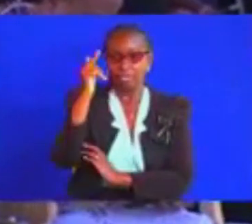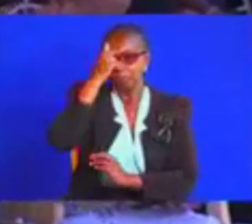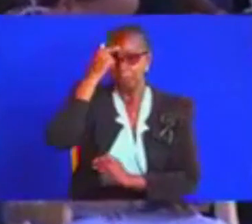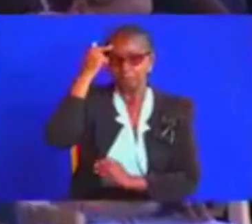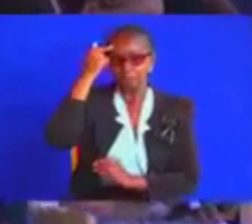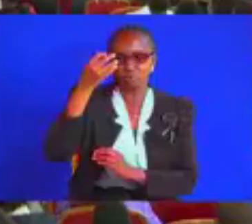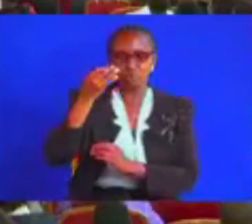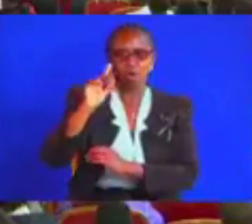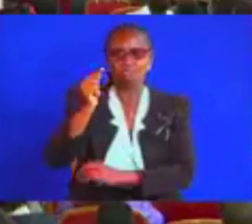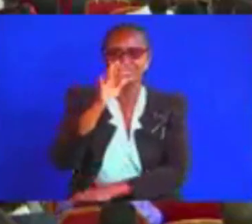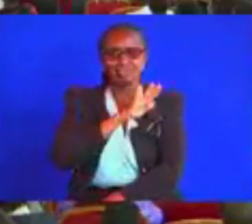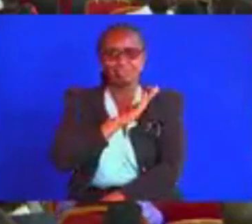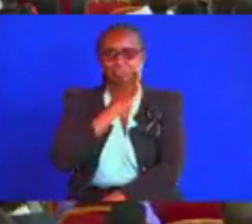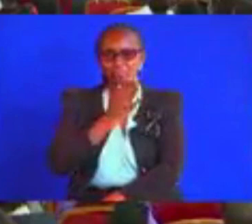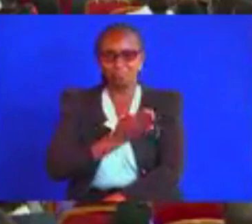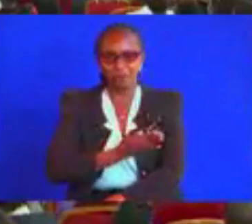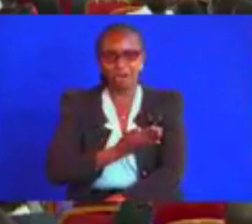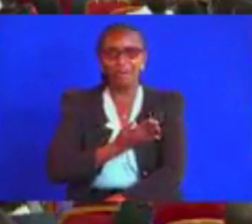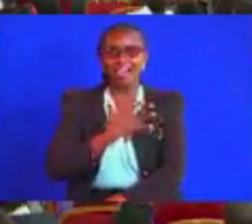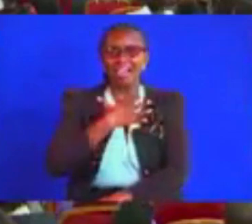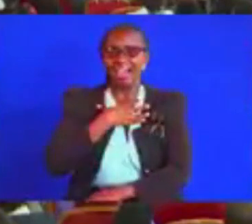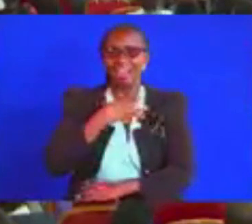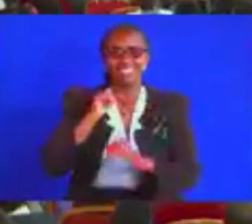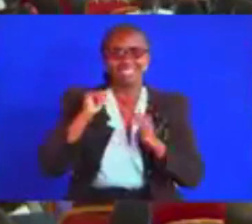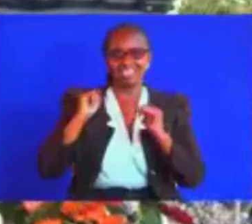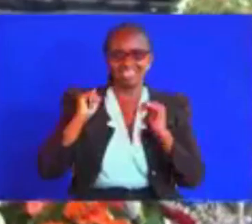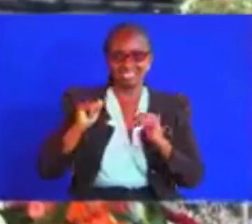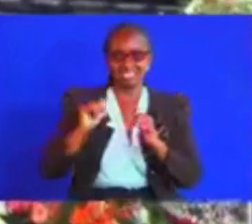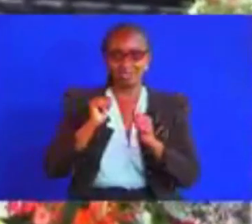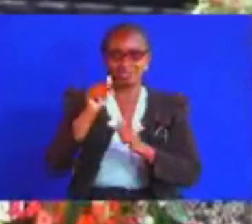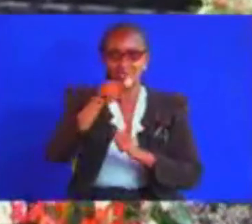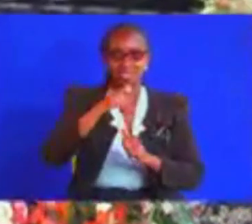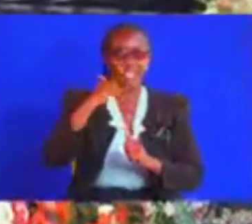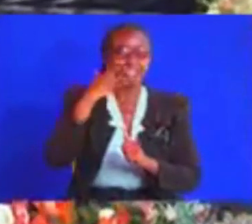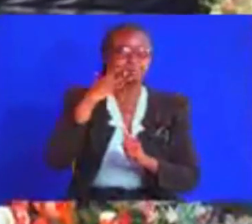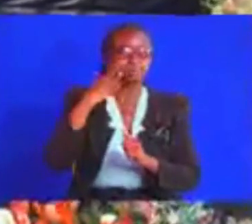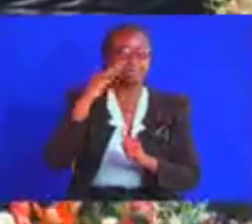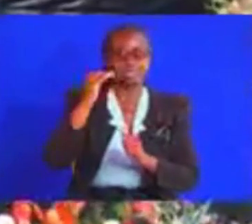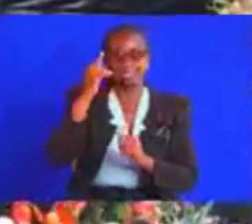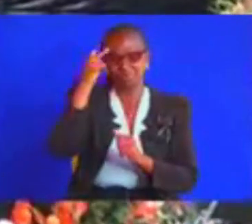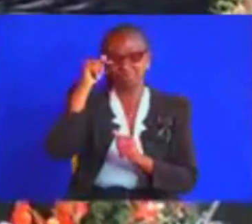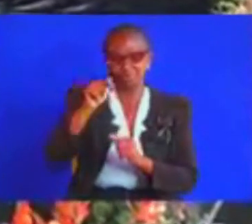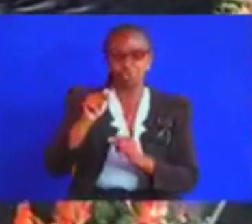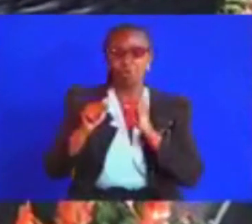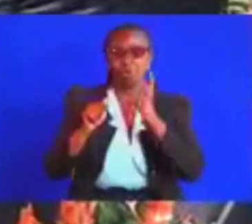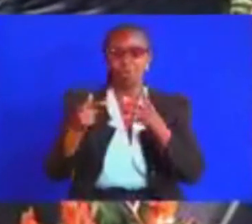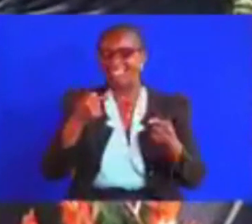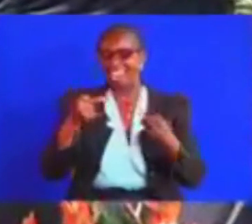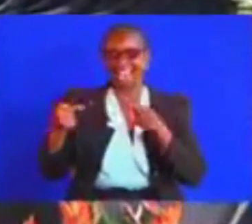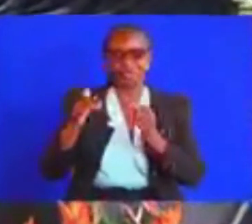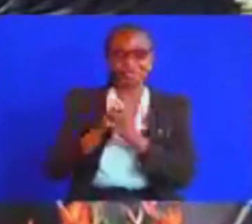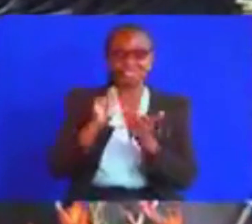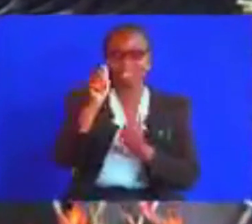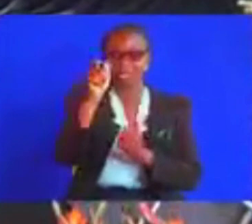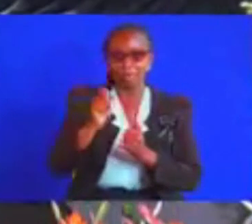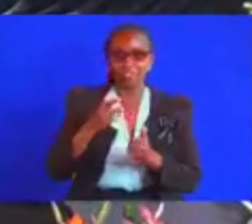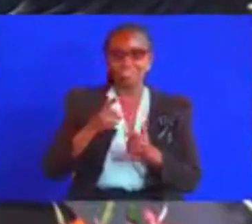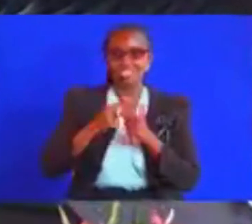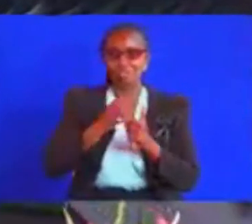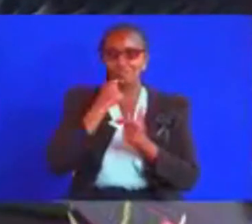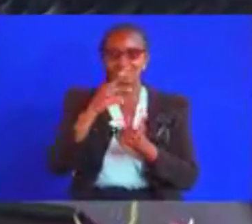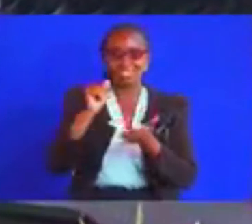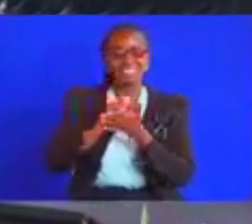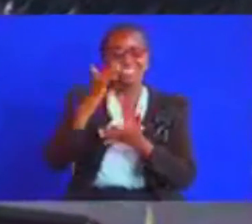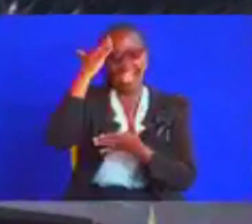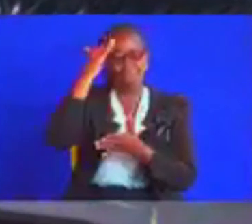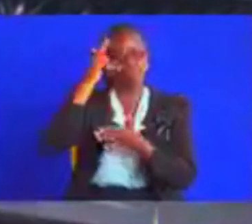because of the power of the impact that that experience provided for you, you would argue with anybody and say, I know what I